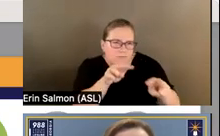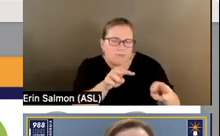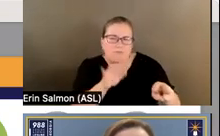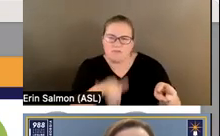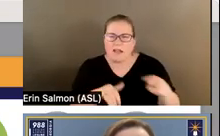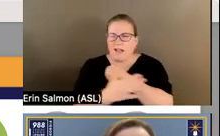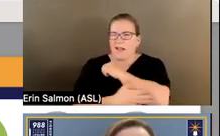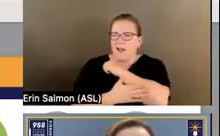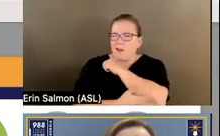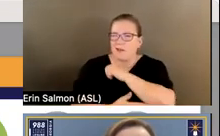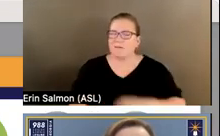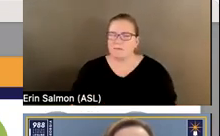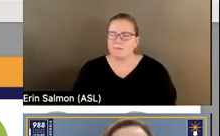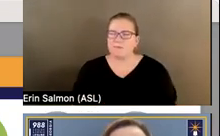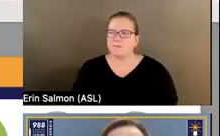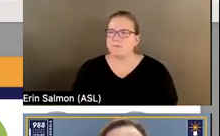Next slide, please.